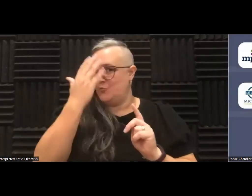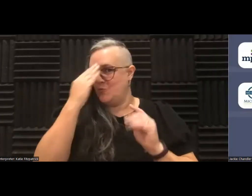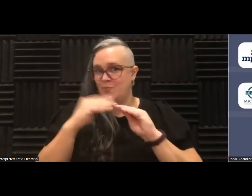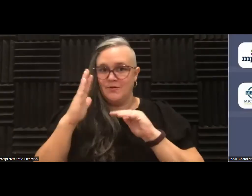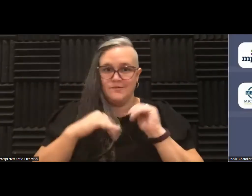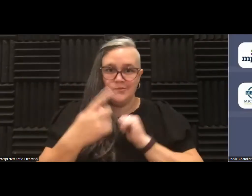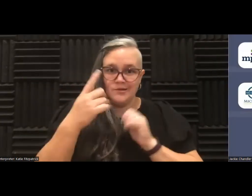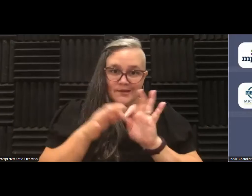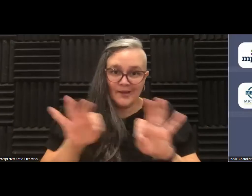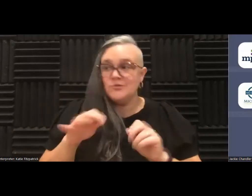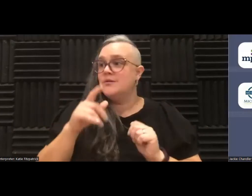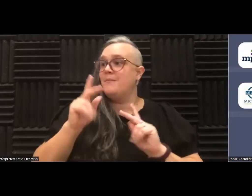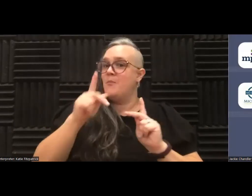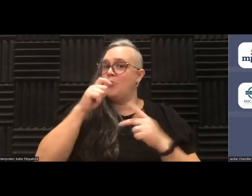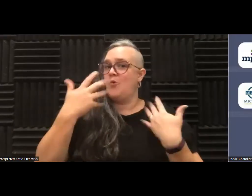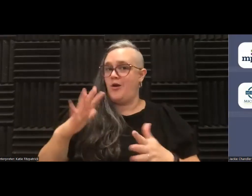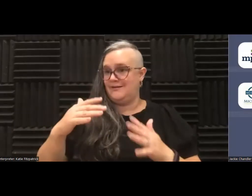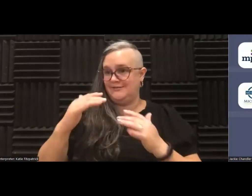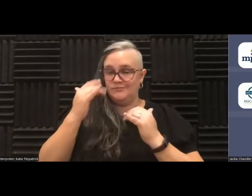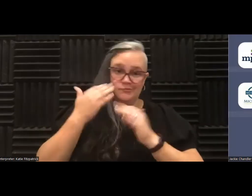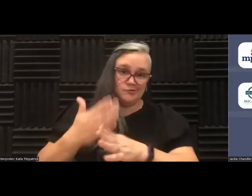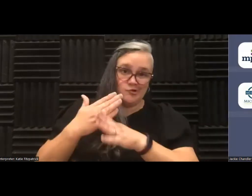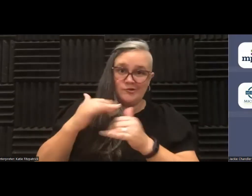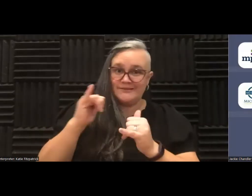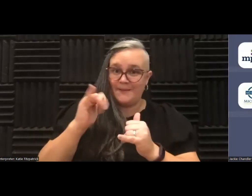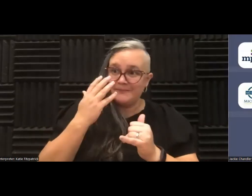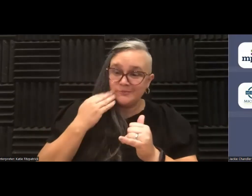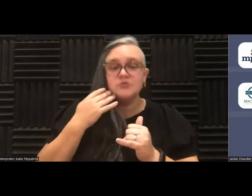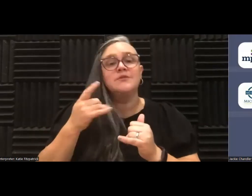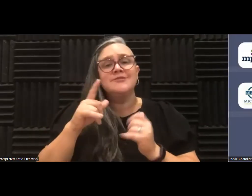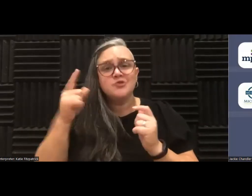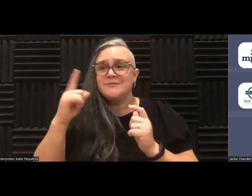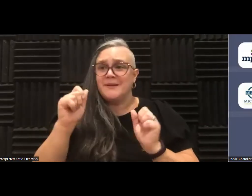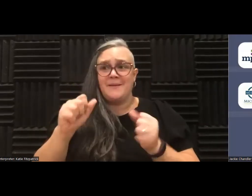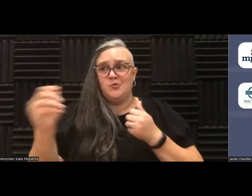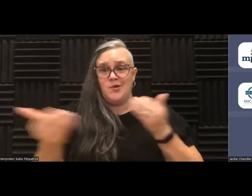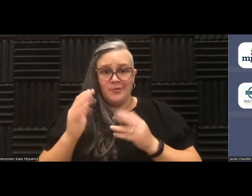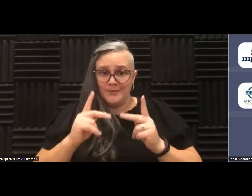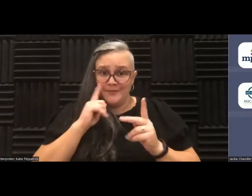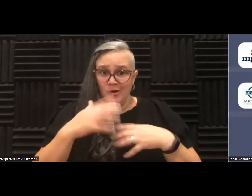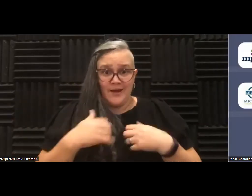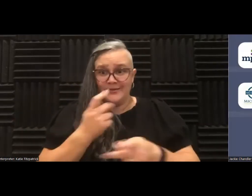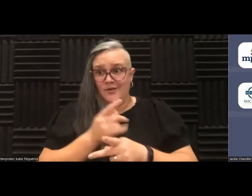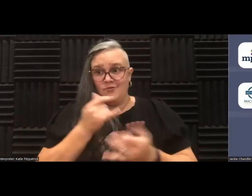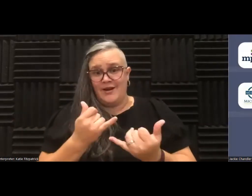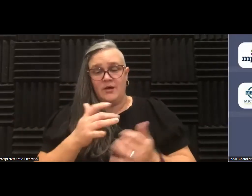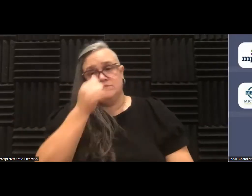members who have lived experience, but also just being able to hire folks in healthcare right now is so needed.